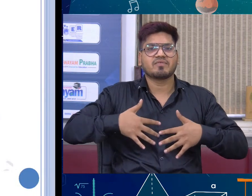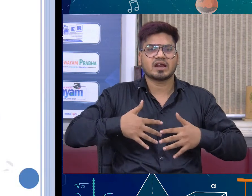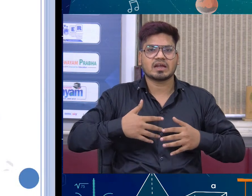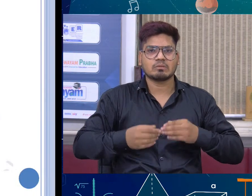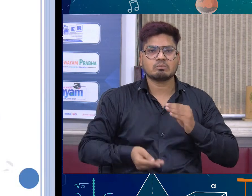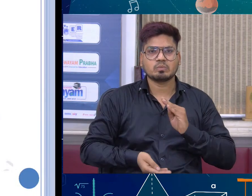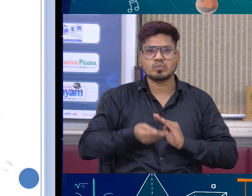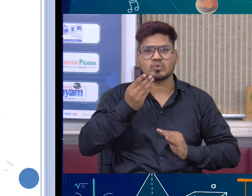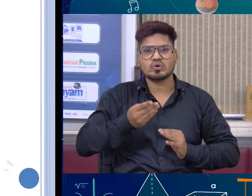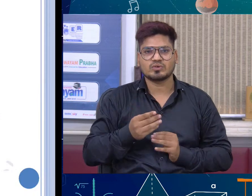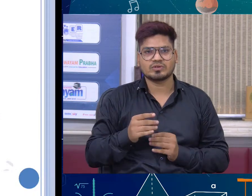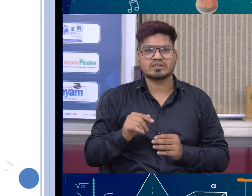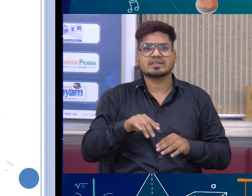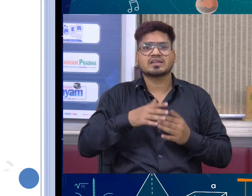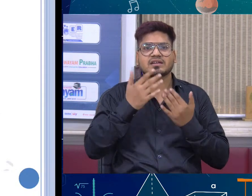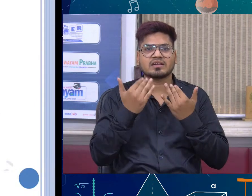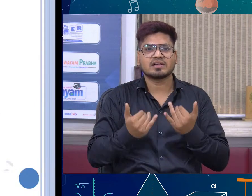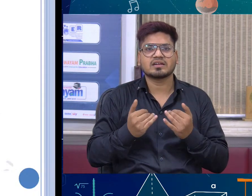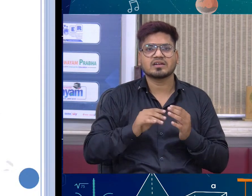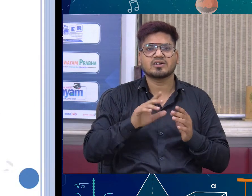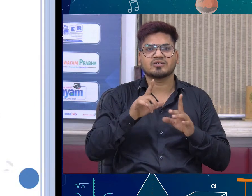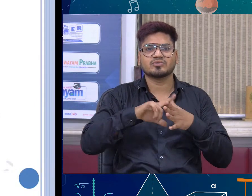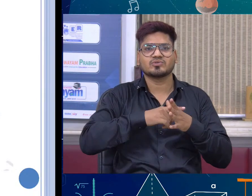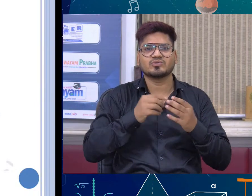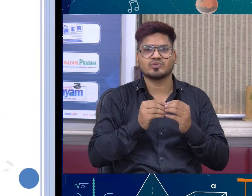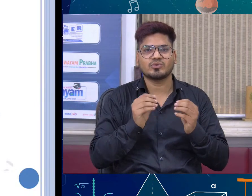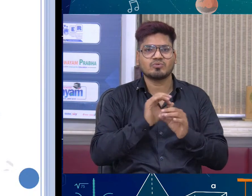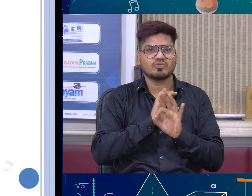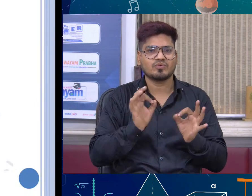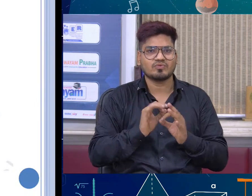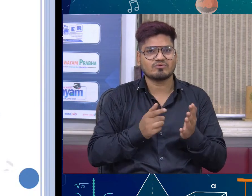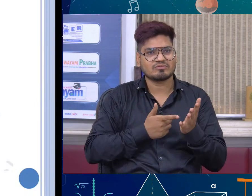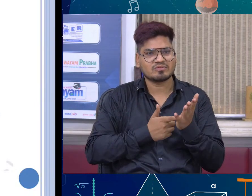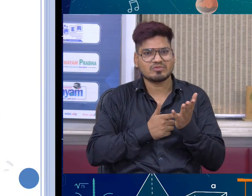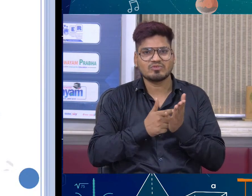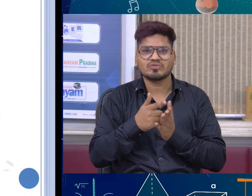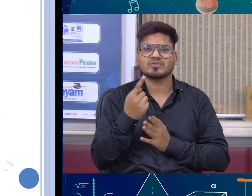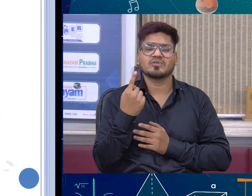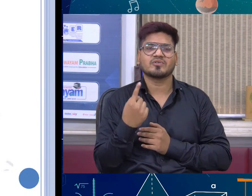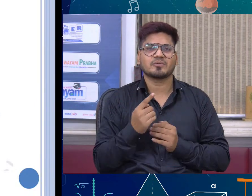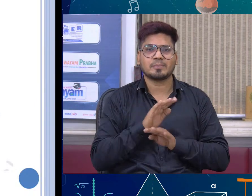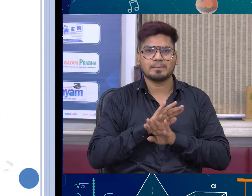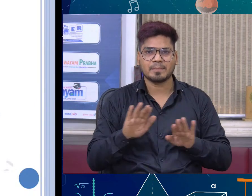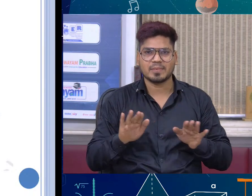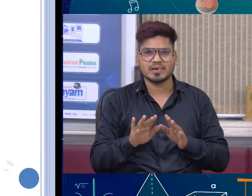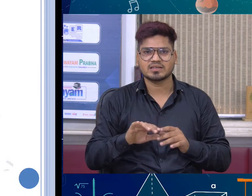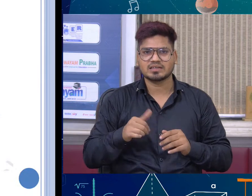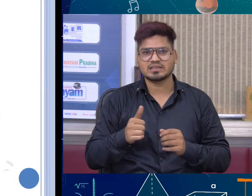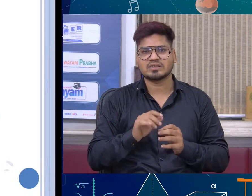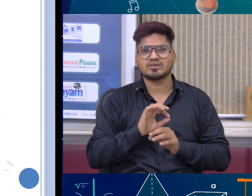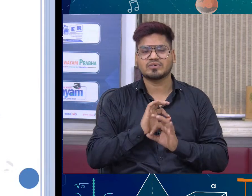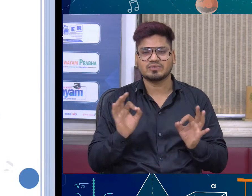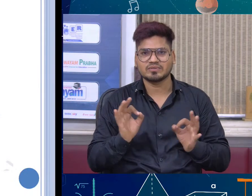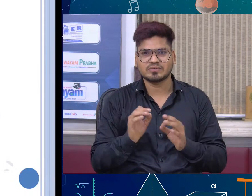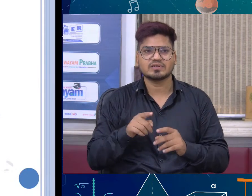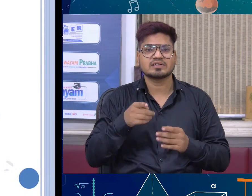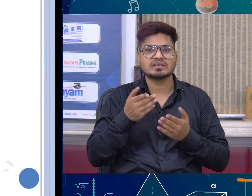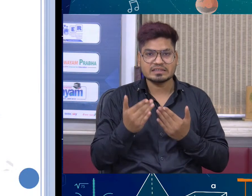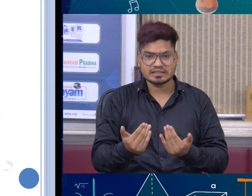anything. He's knowing only the job, that is farming, cultivating the things. like that. So this